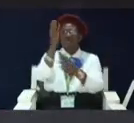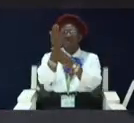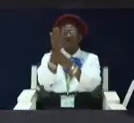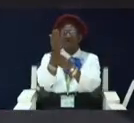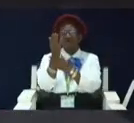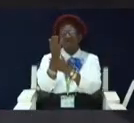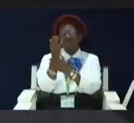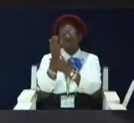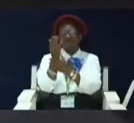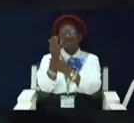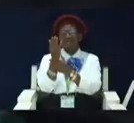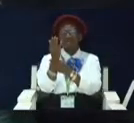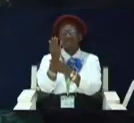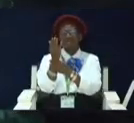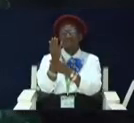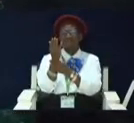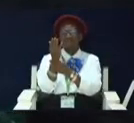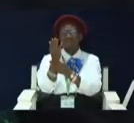osu keta le yin lowo.